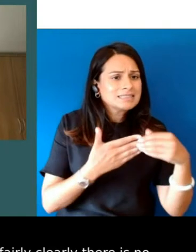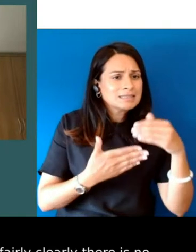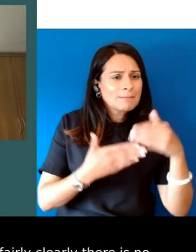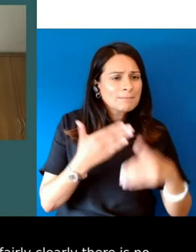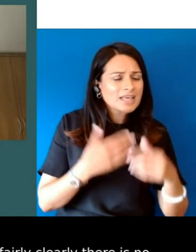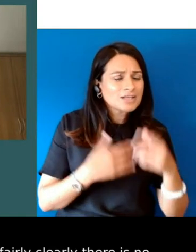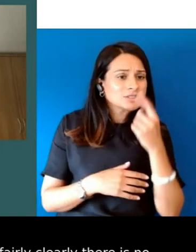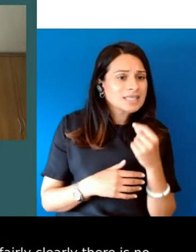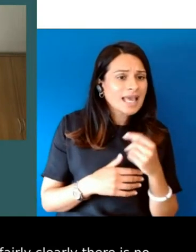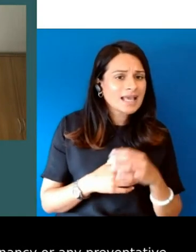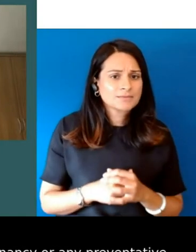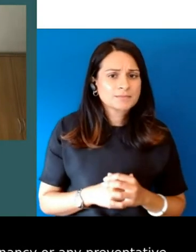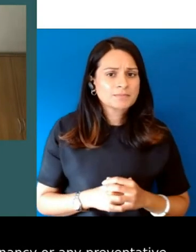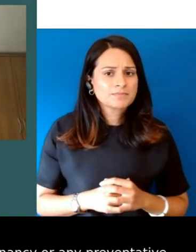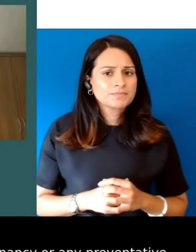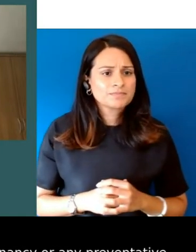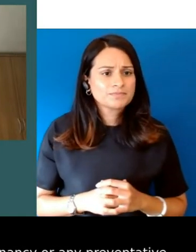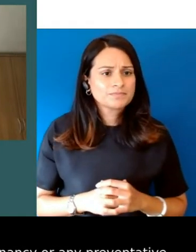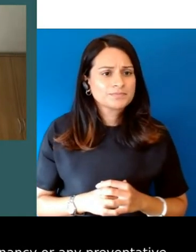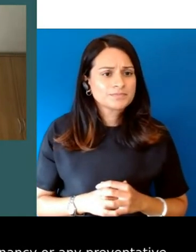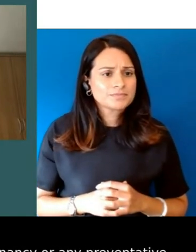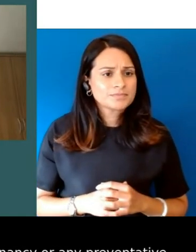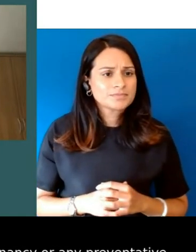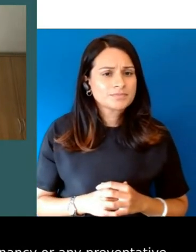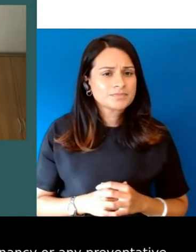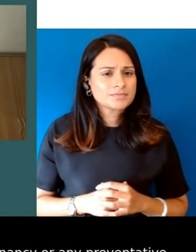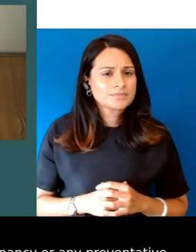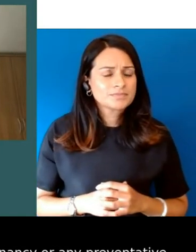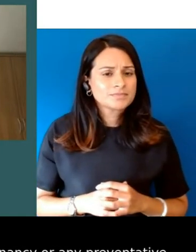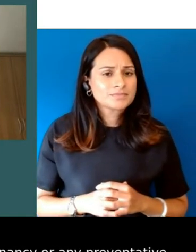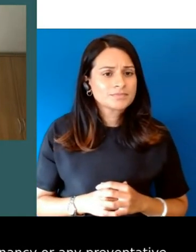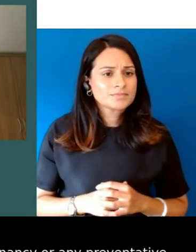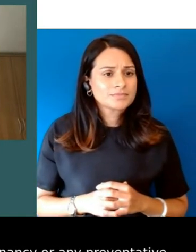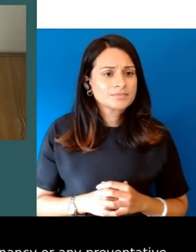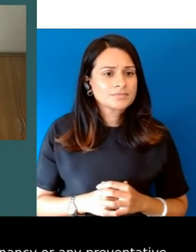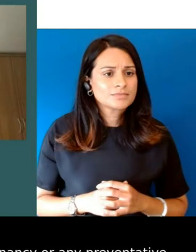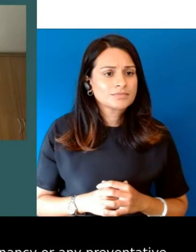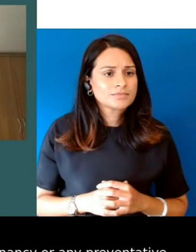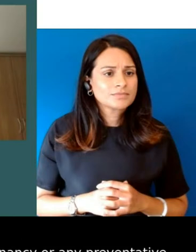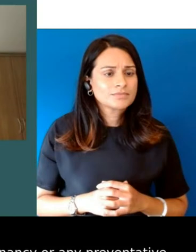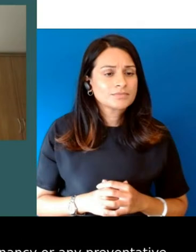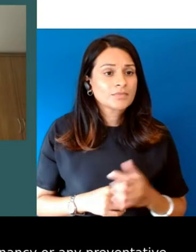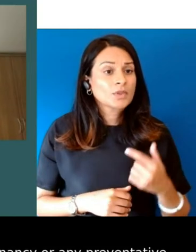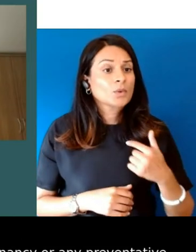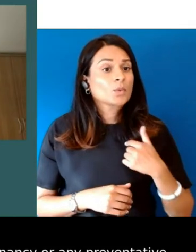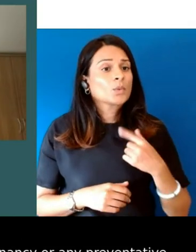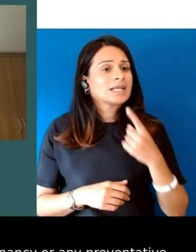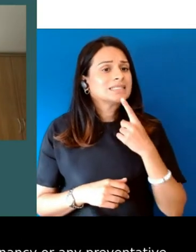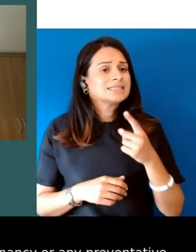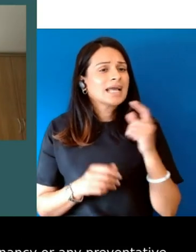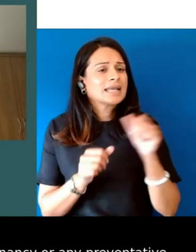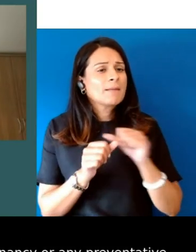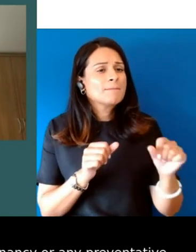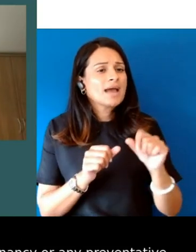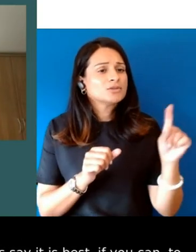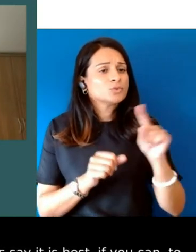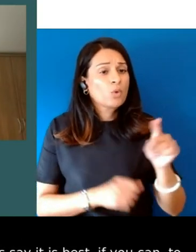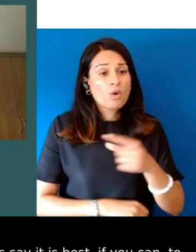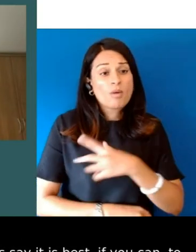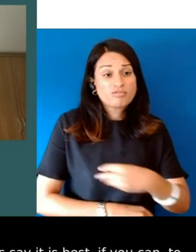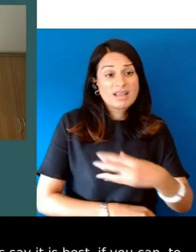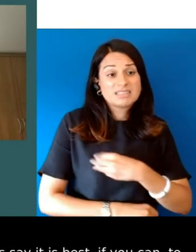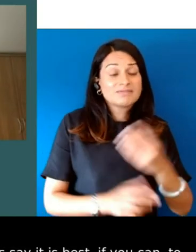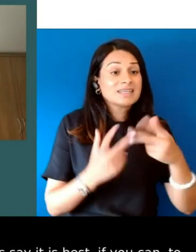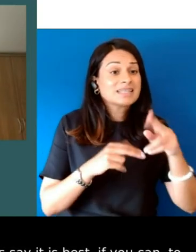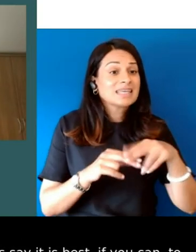and of course we would always say you know it is best if you can to to breastfeed um for the six